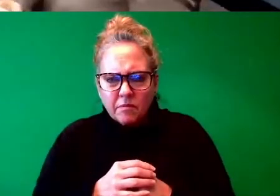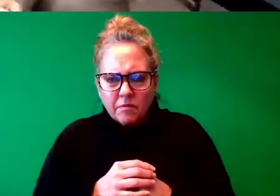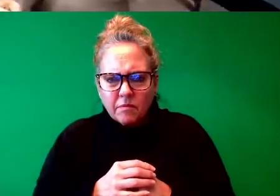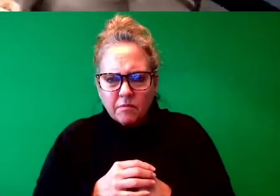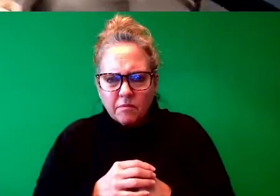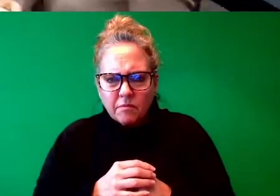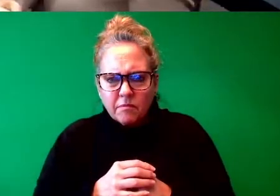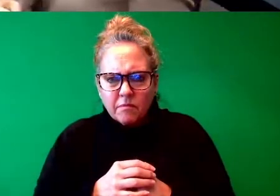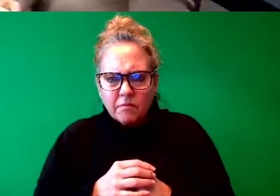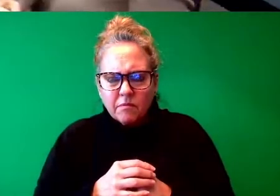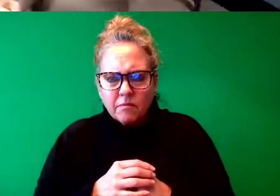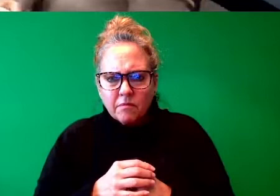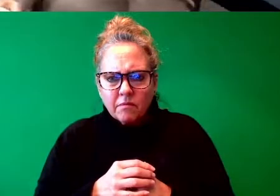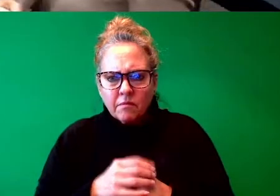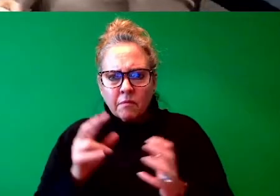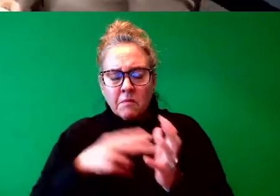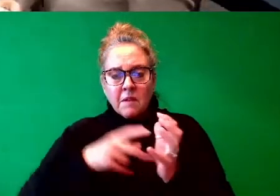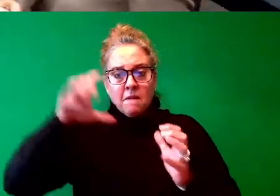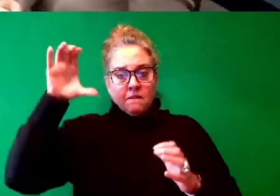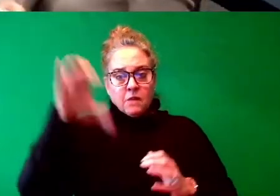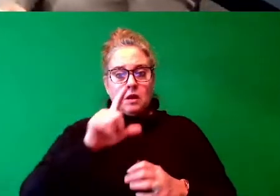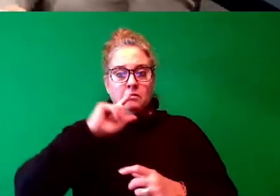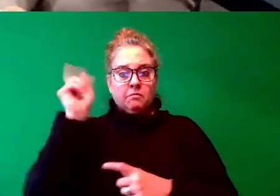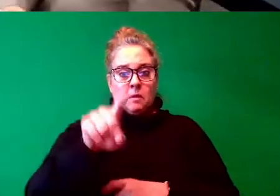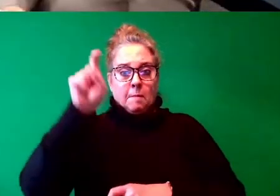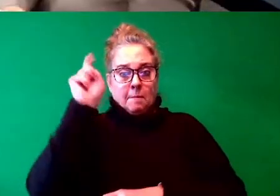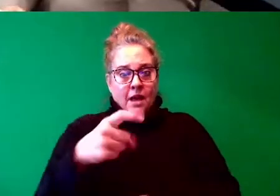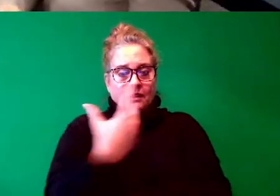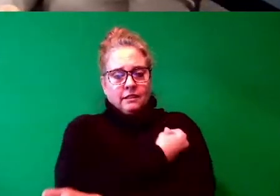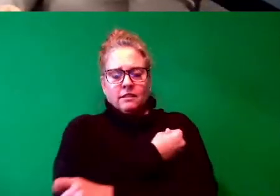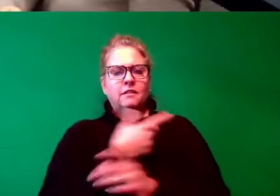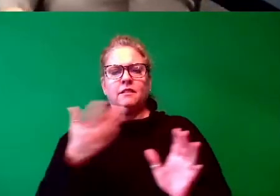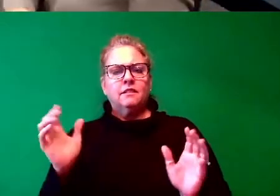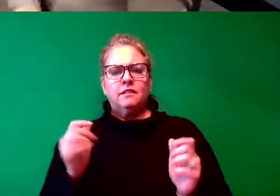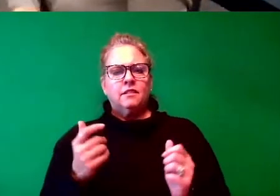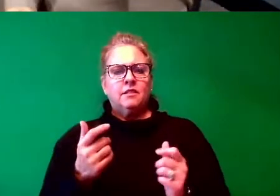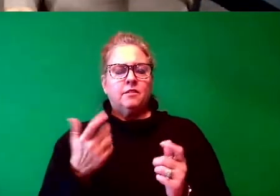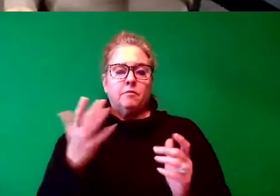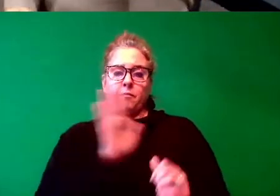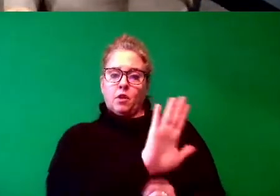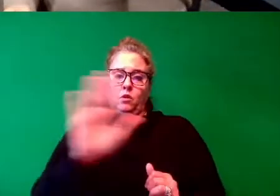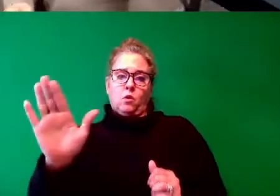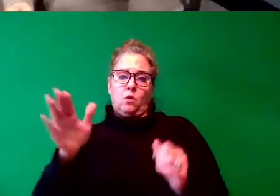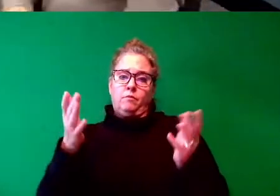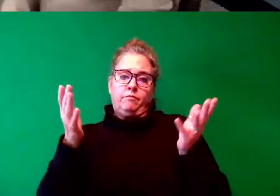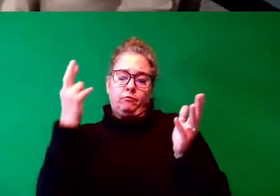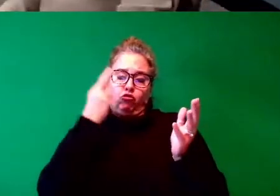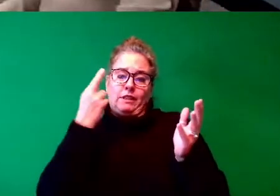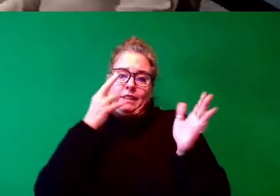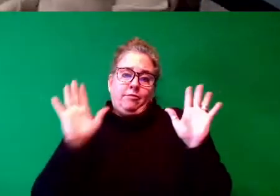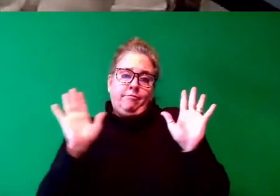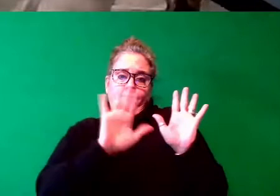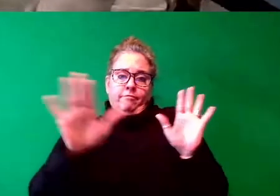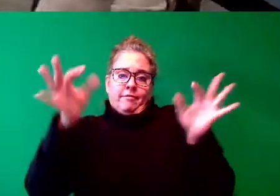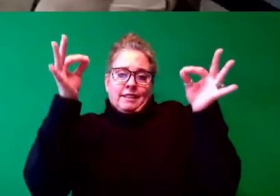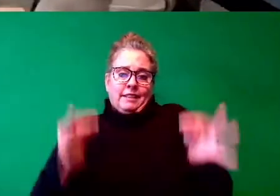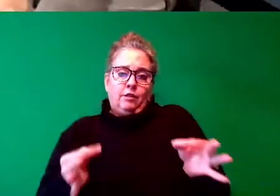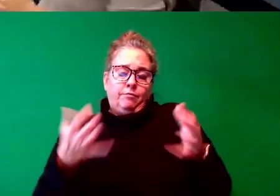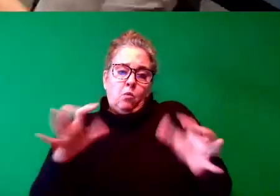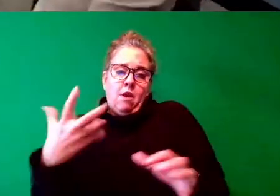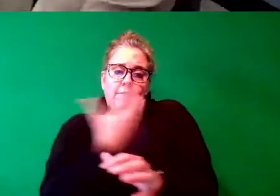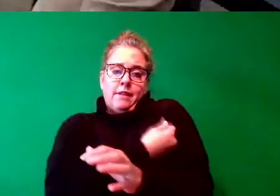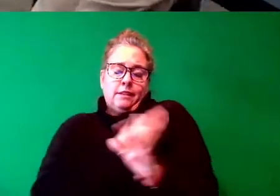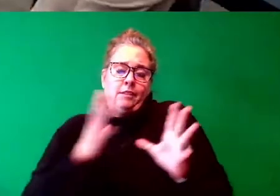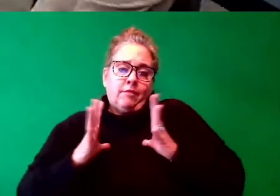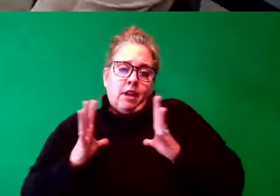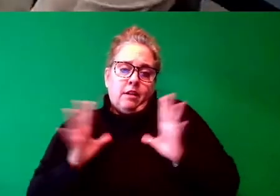And perhaps they have a personal reason for that, which they're willing to accept the risk of COVID in order